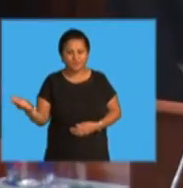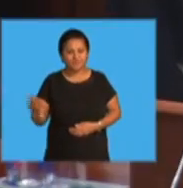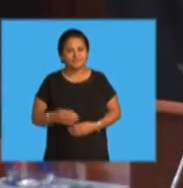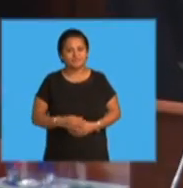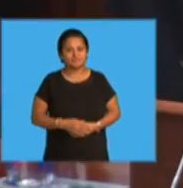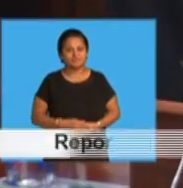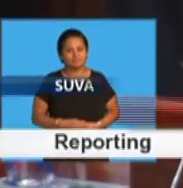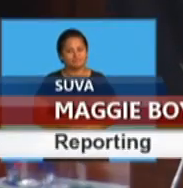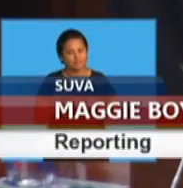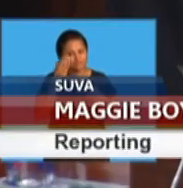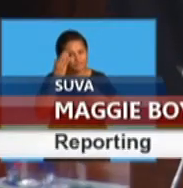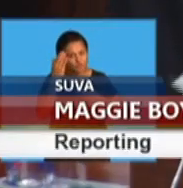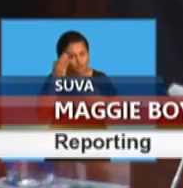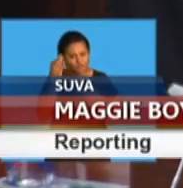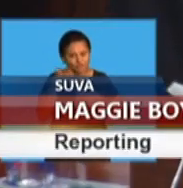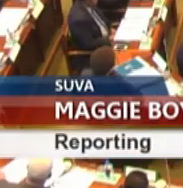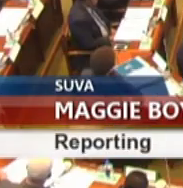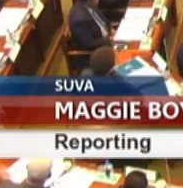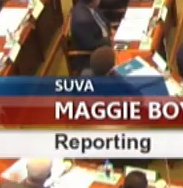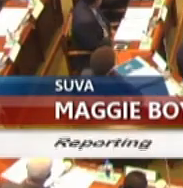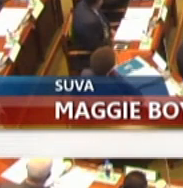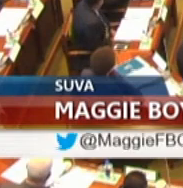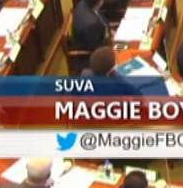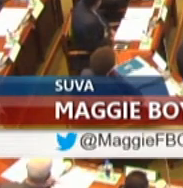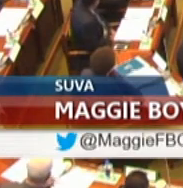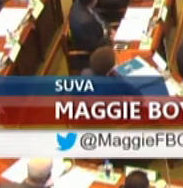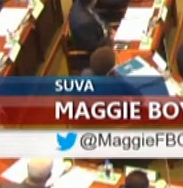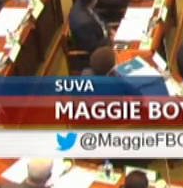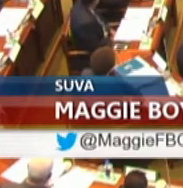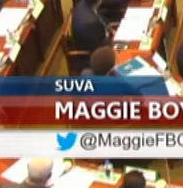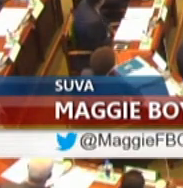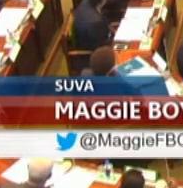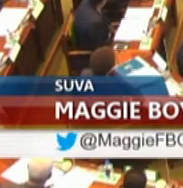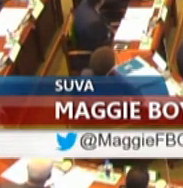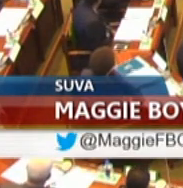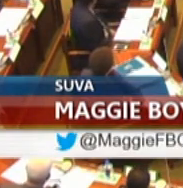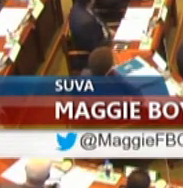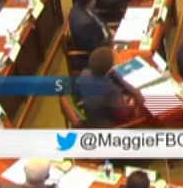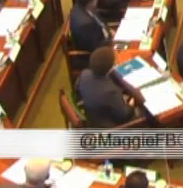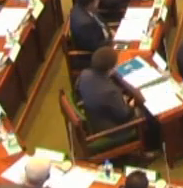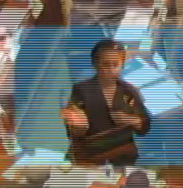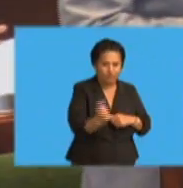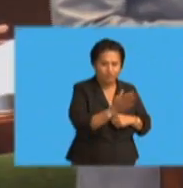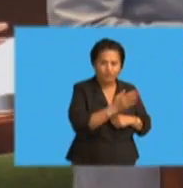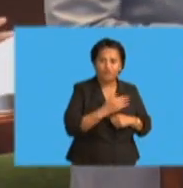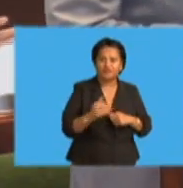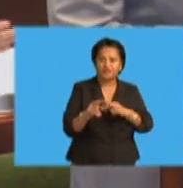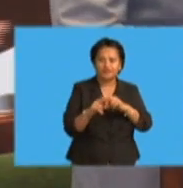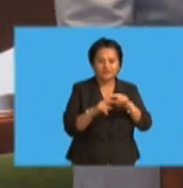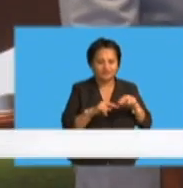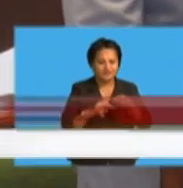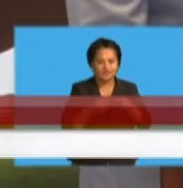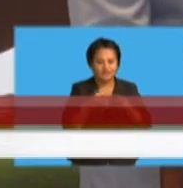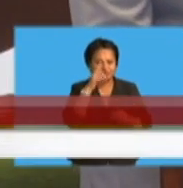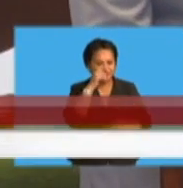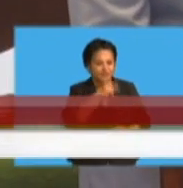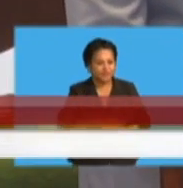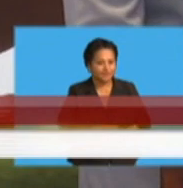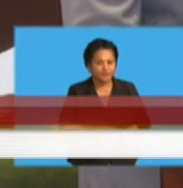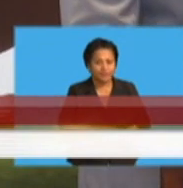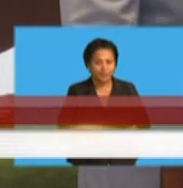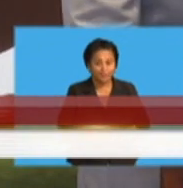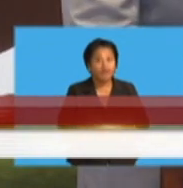From the studios of FBC Suva, Jackie Smith. Prime Minister Vorenge Bainimarama says the